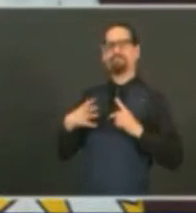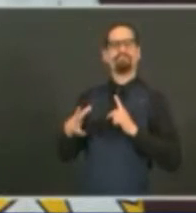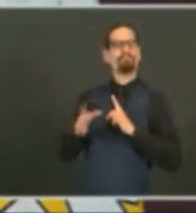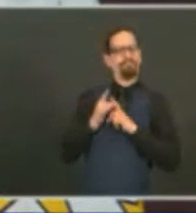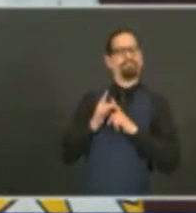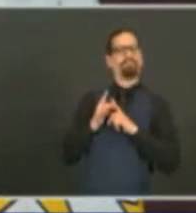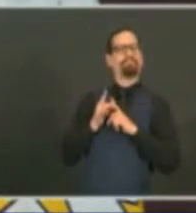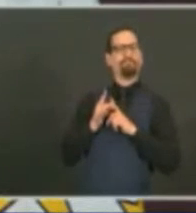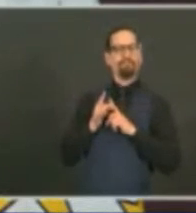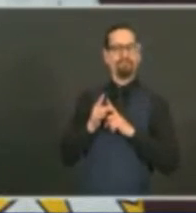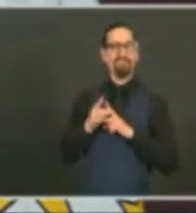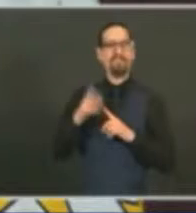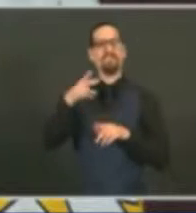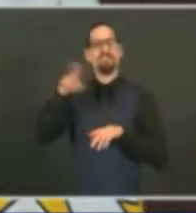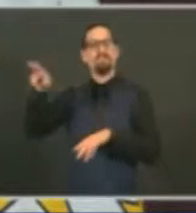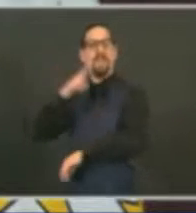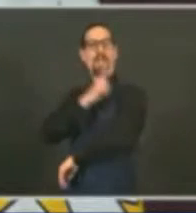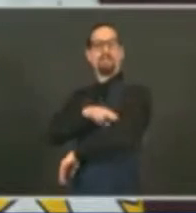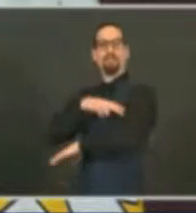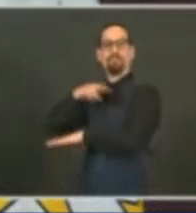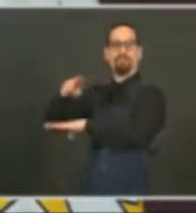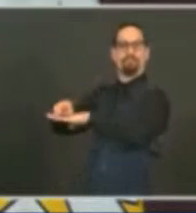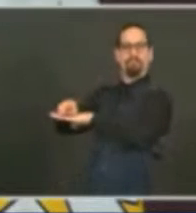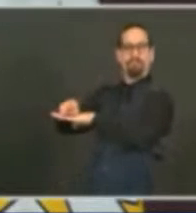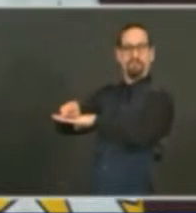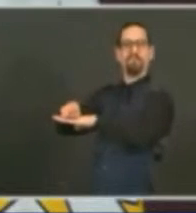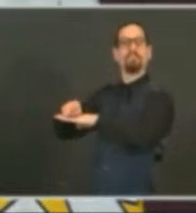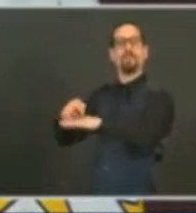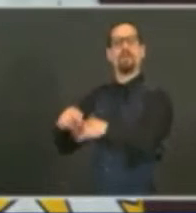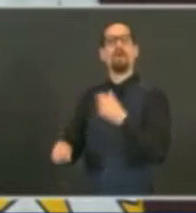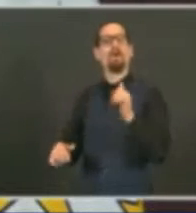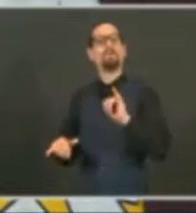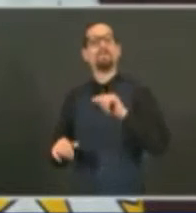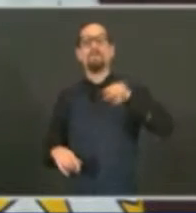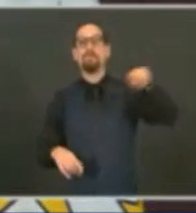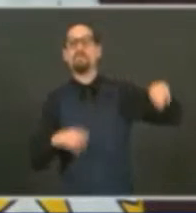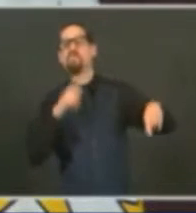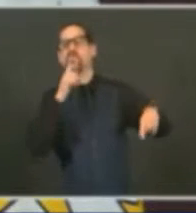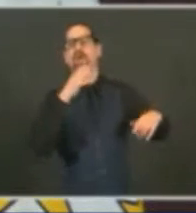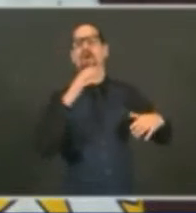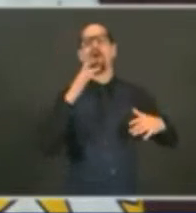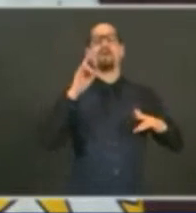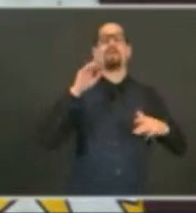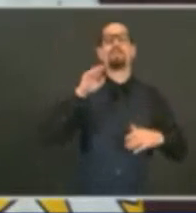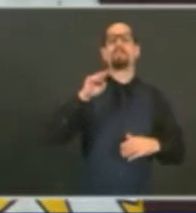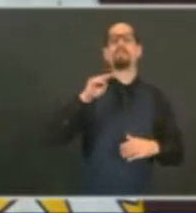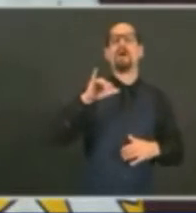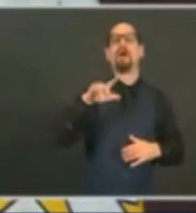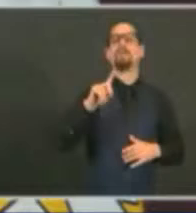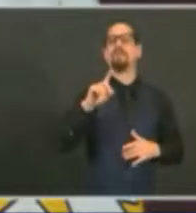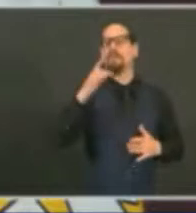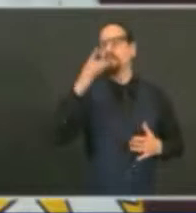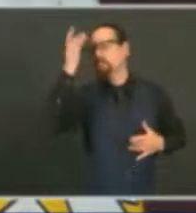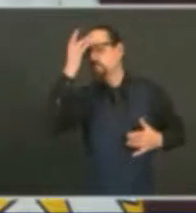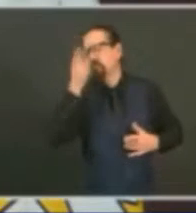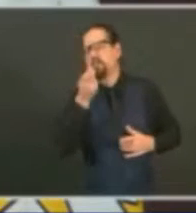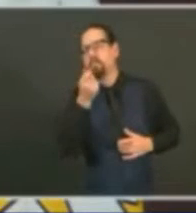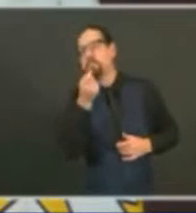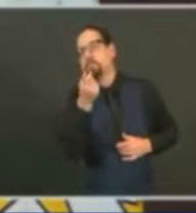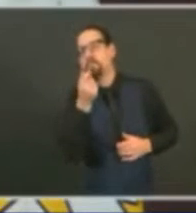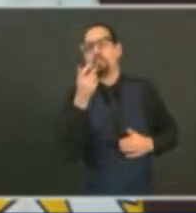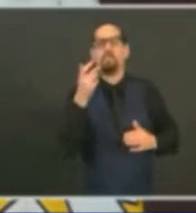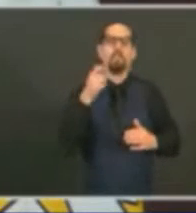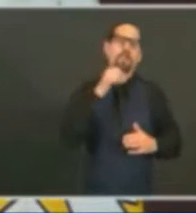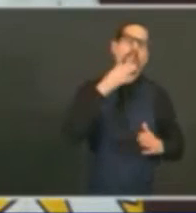hospital, but new now also for people who have somewhat milder illness at home. So they have not